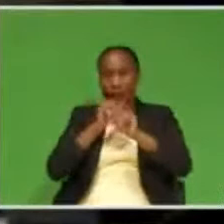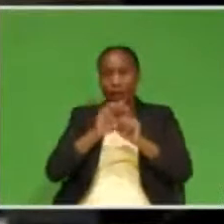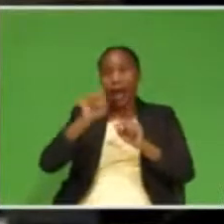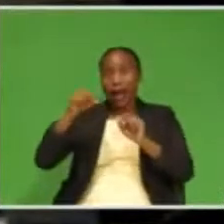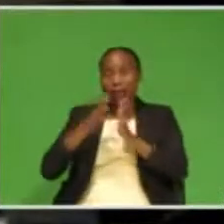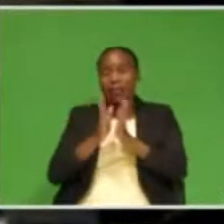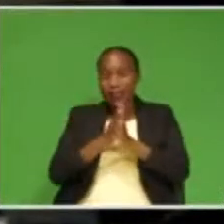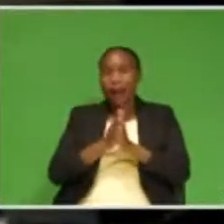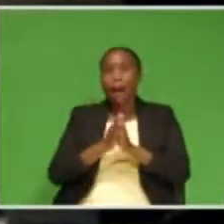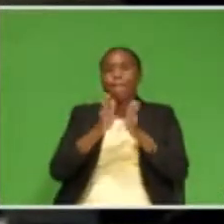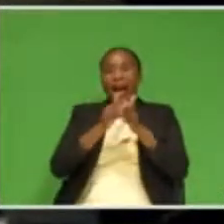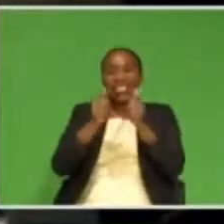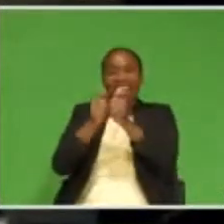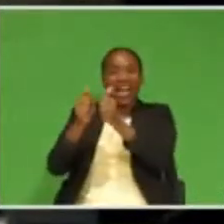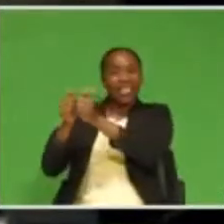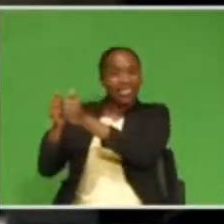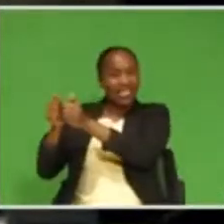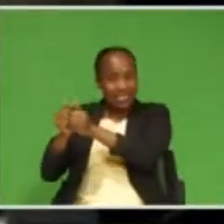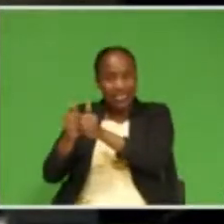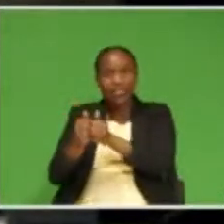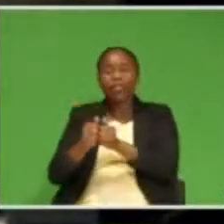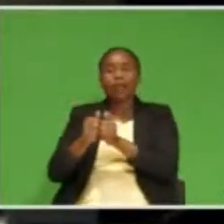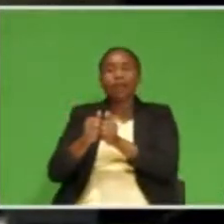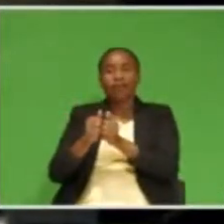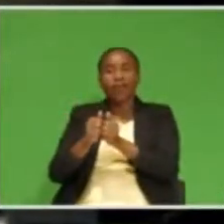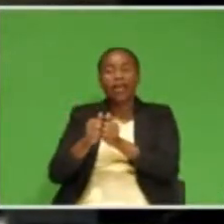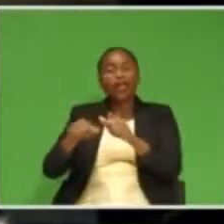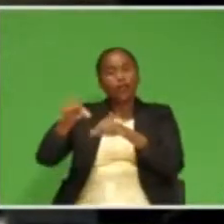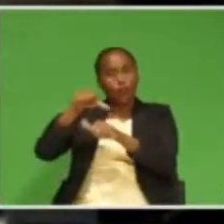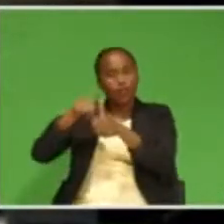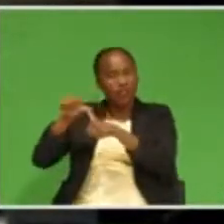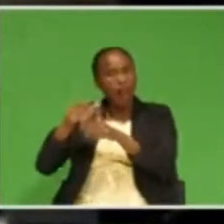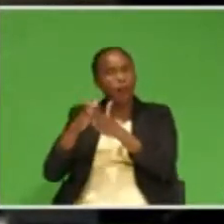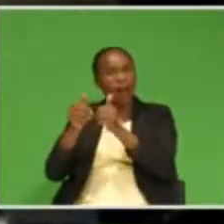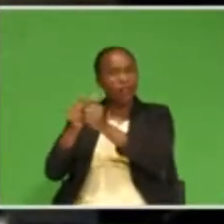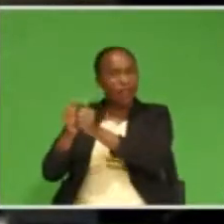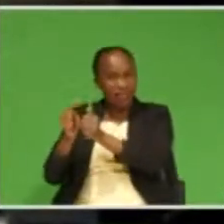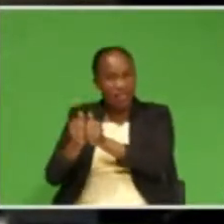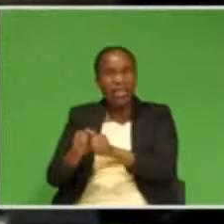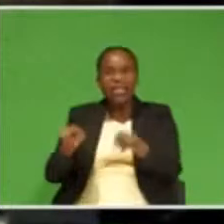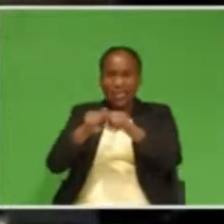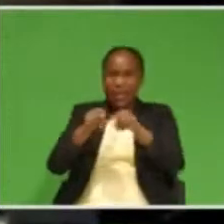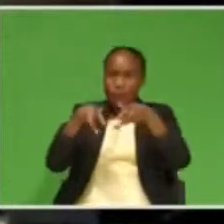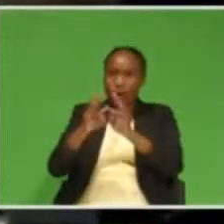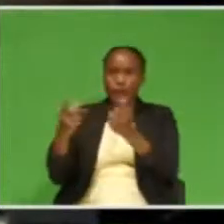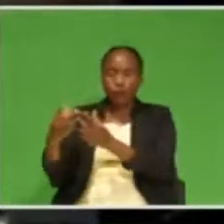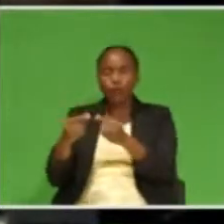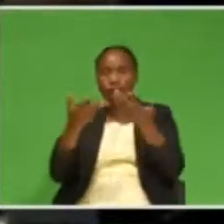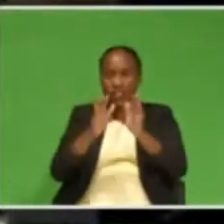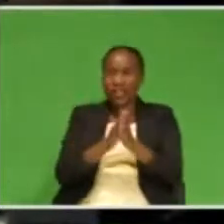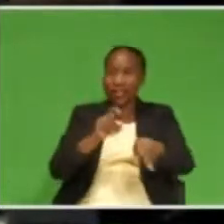structure similar to the one that we set up to drive the vaccine rollout.